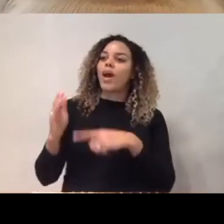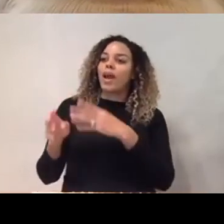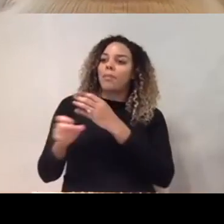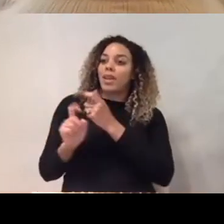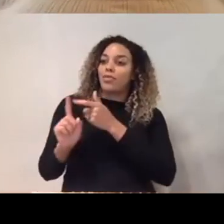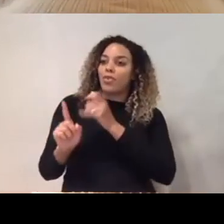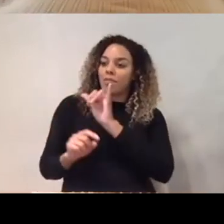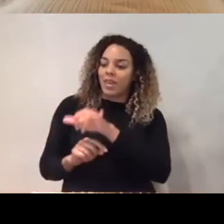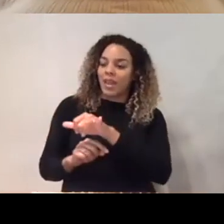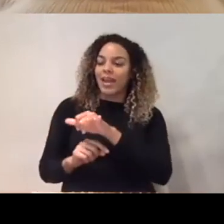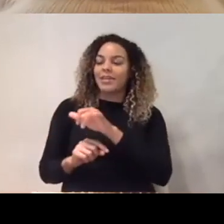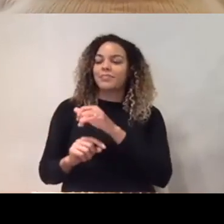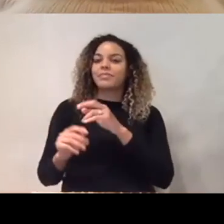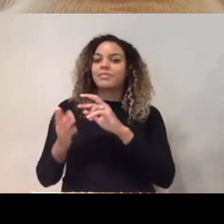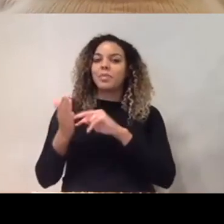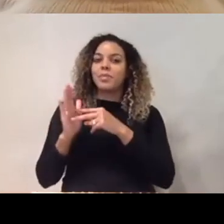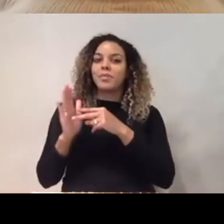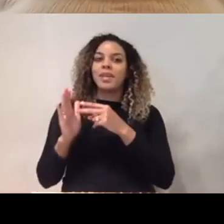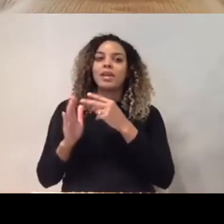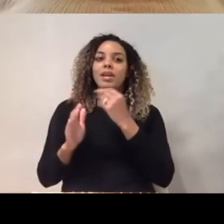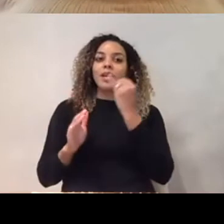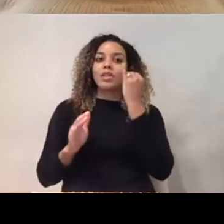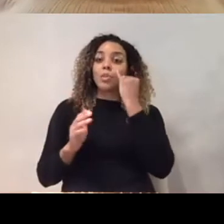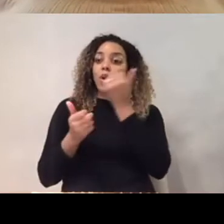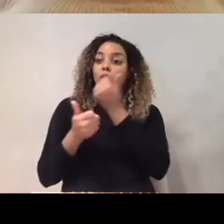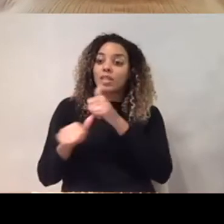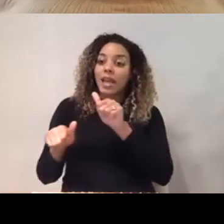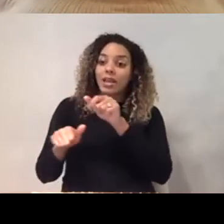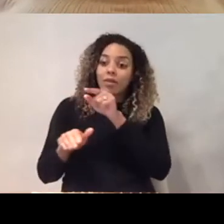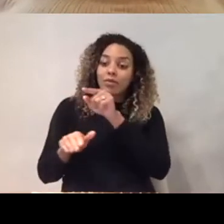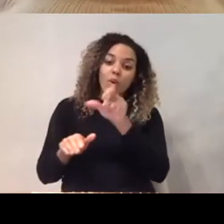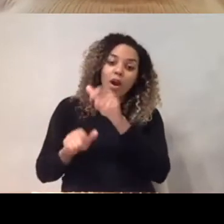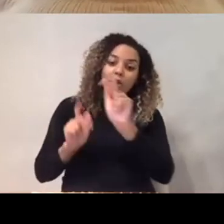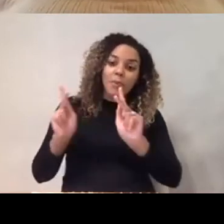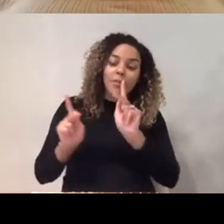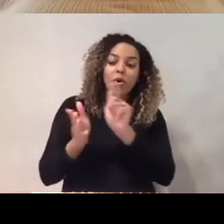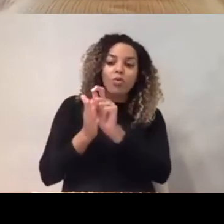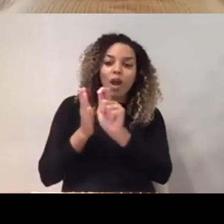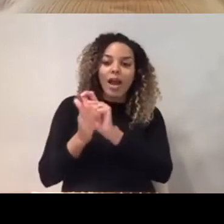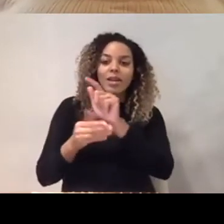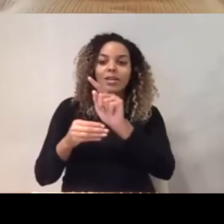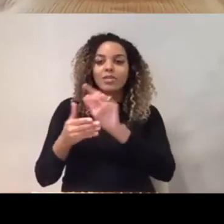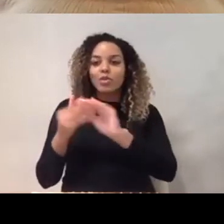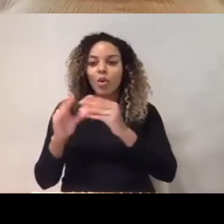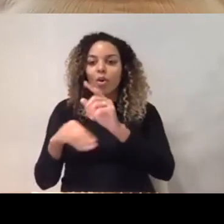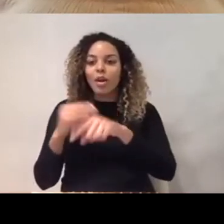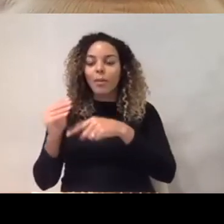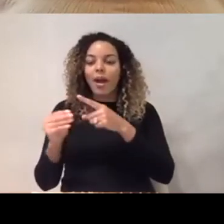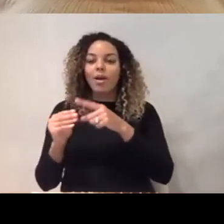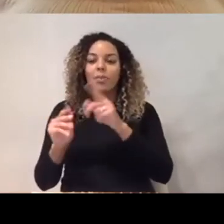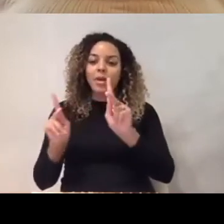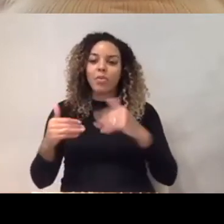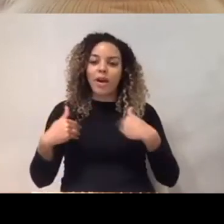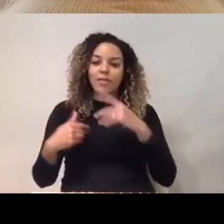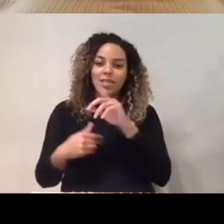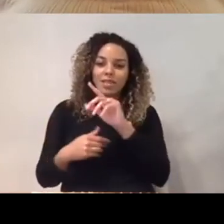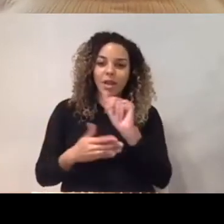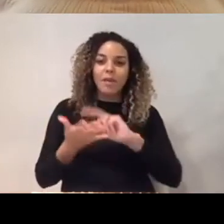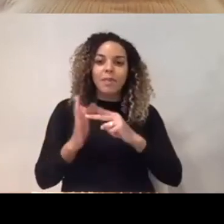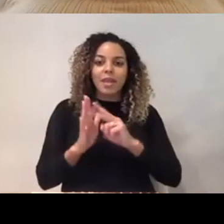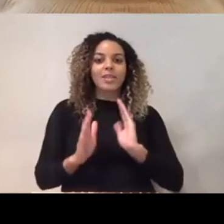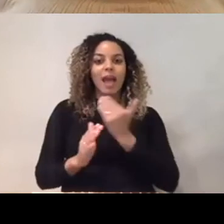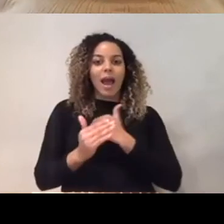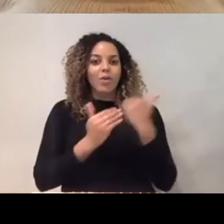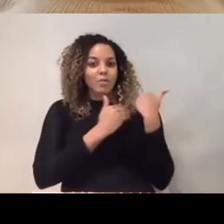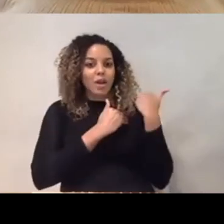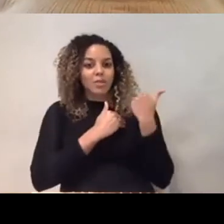is, so when any of you or others write a story about disability, it's on all of us to really promote it and get more eyeballs